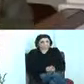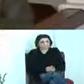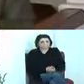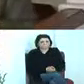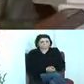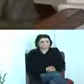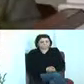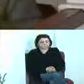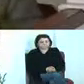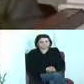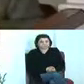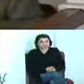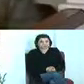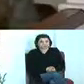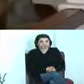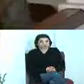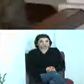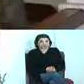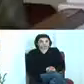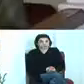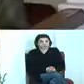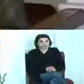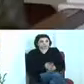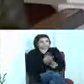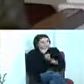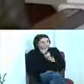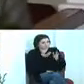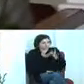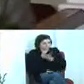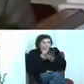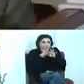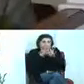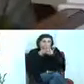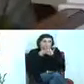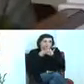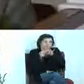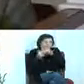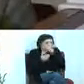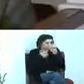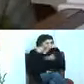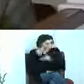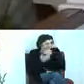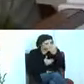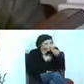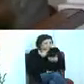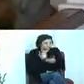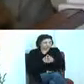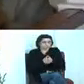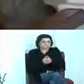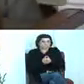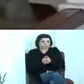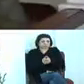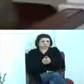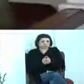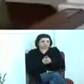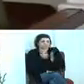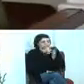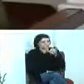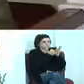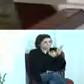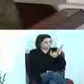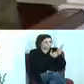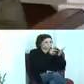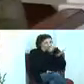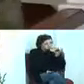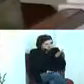It's a power we get through the relationship process. And the lessons we learn